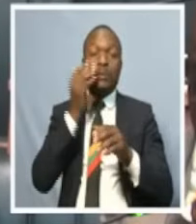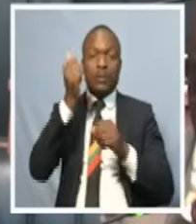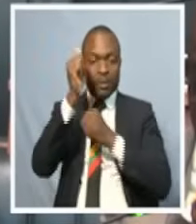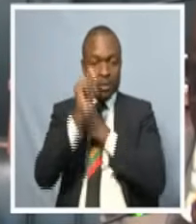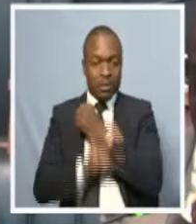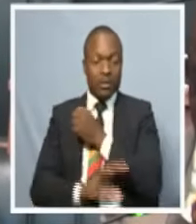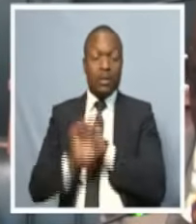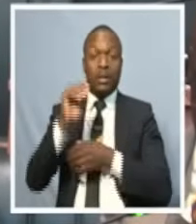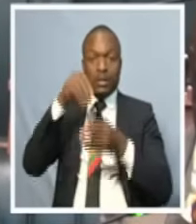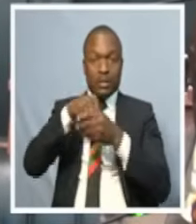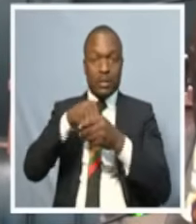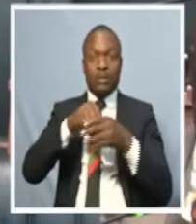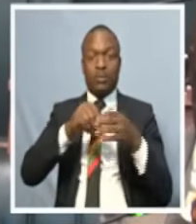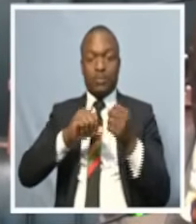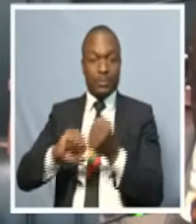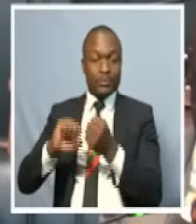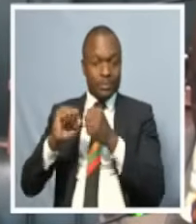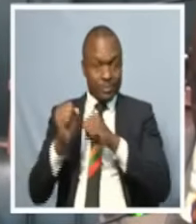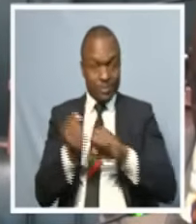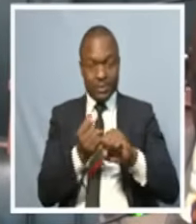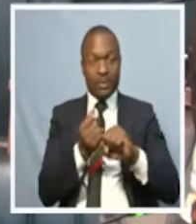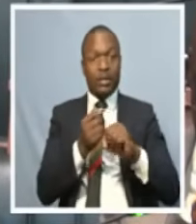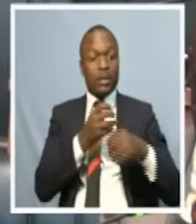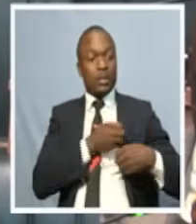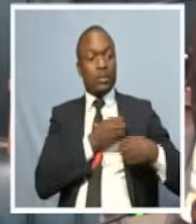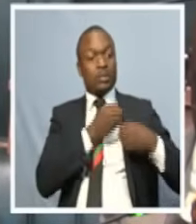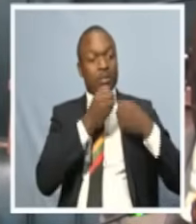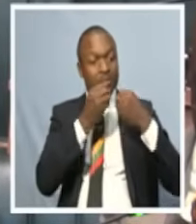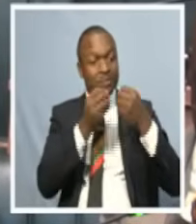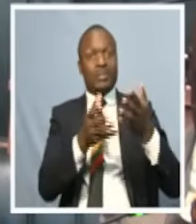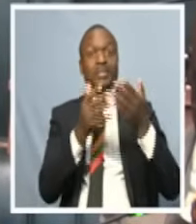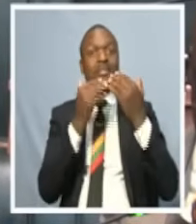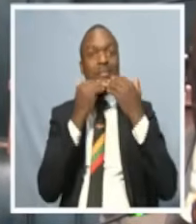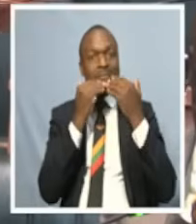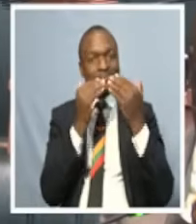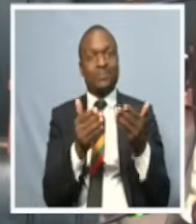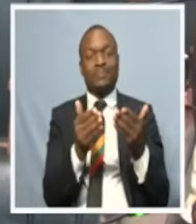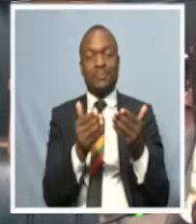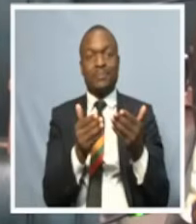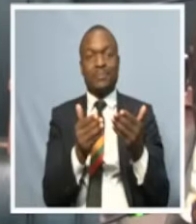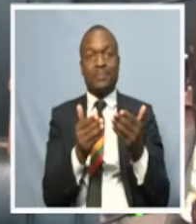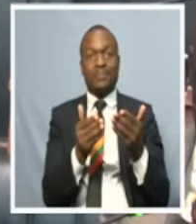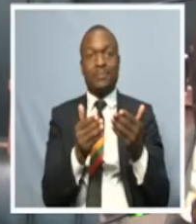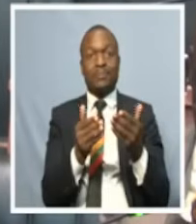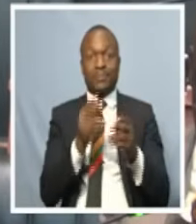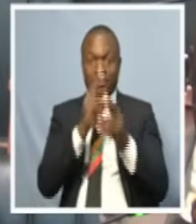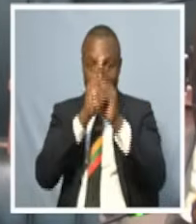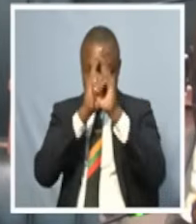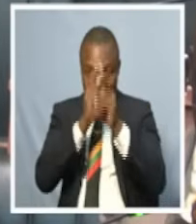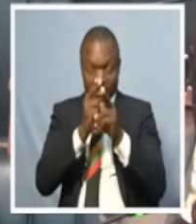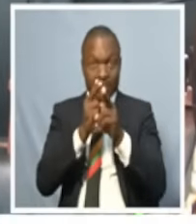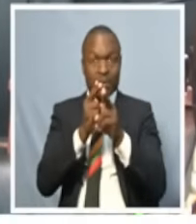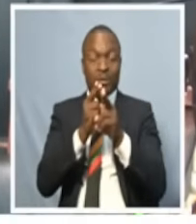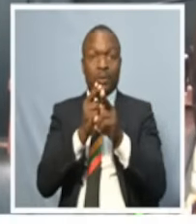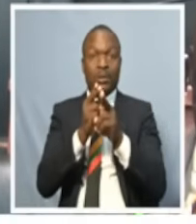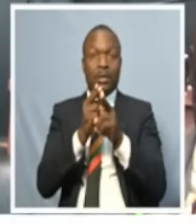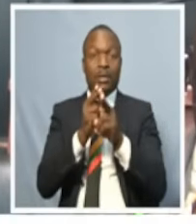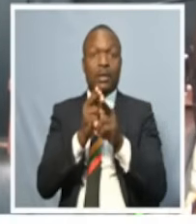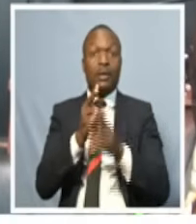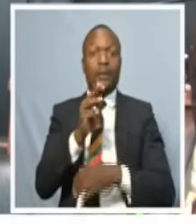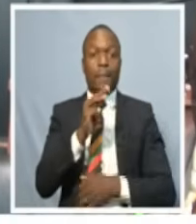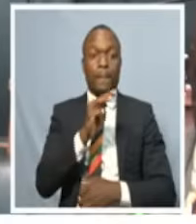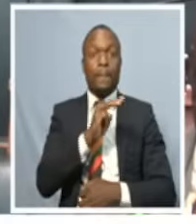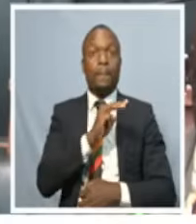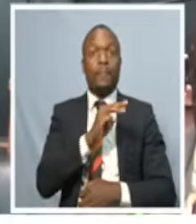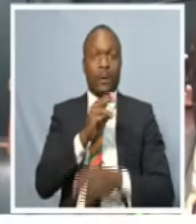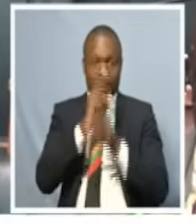and Internal Security in expressing gratitude that the Honorable MP for Nakonde has